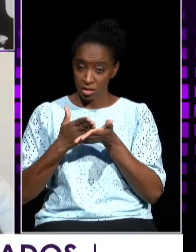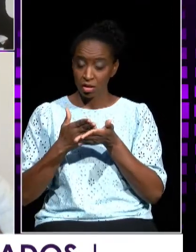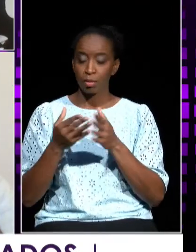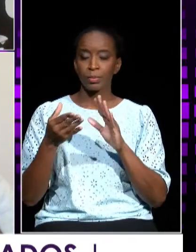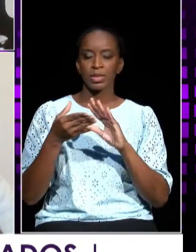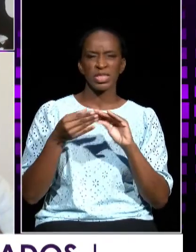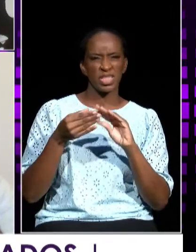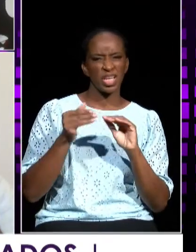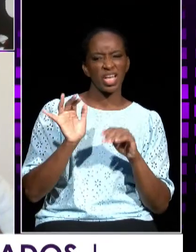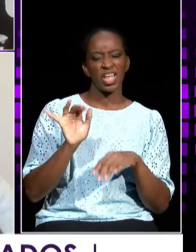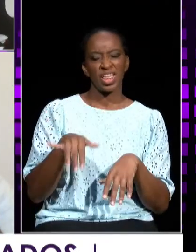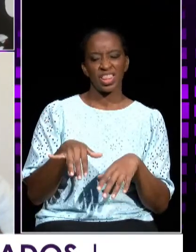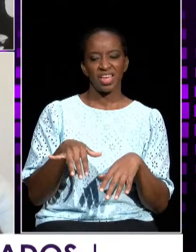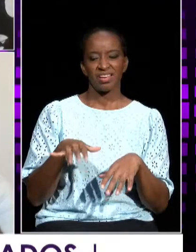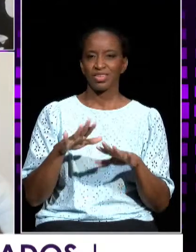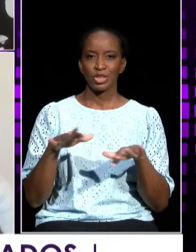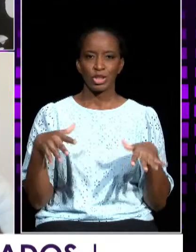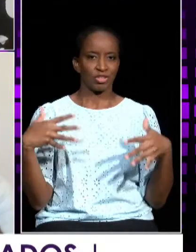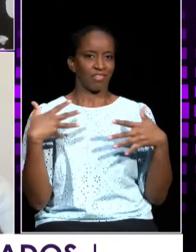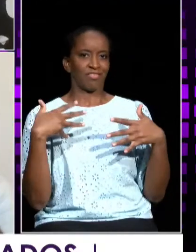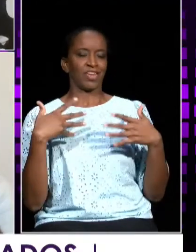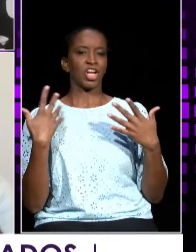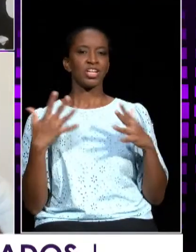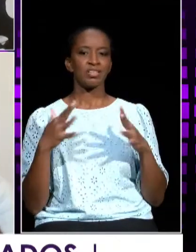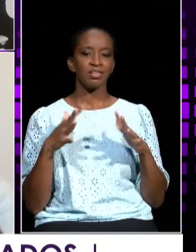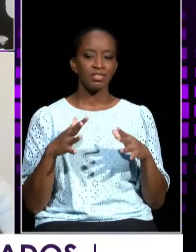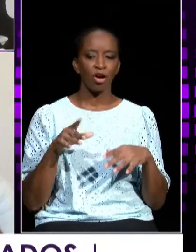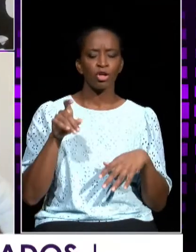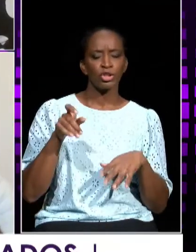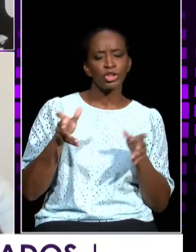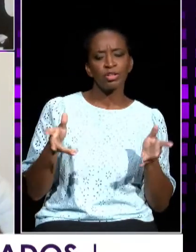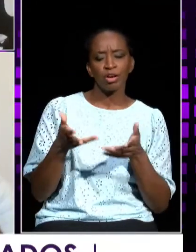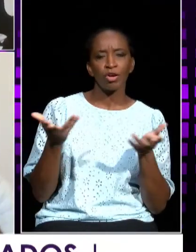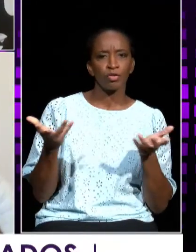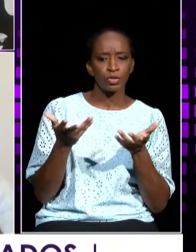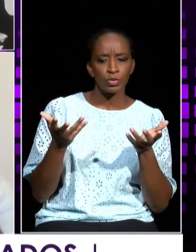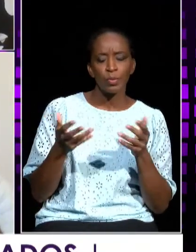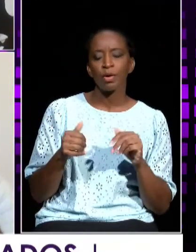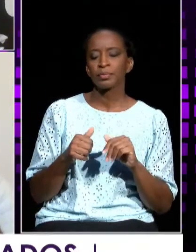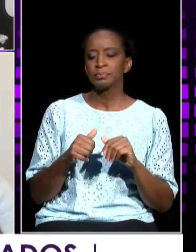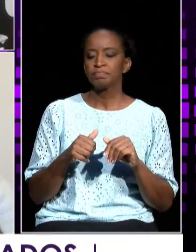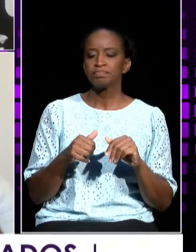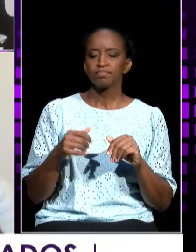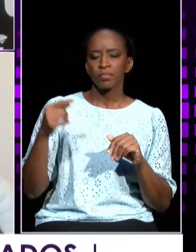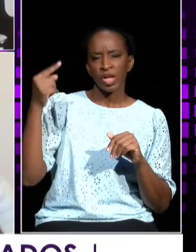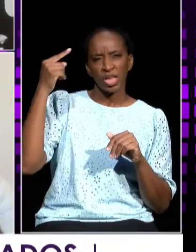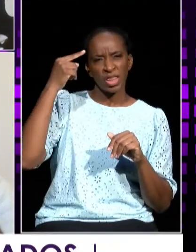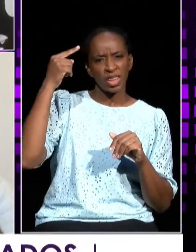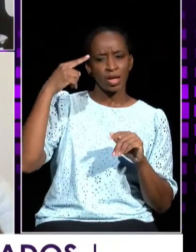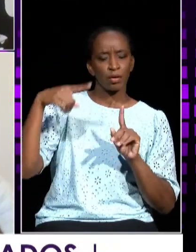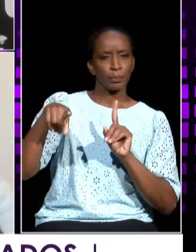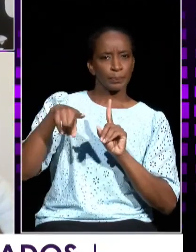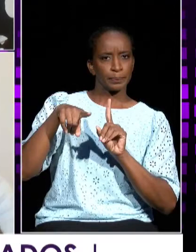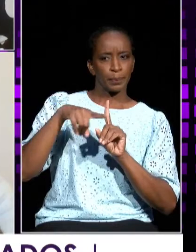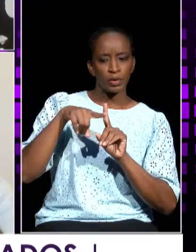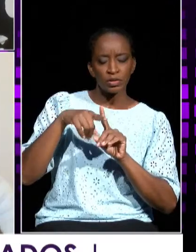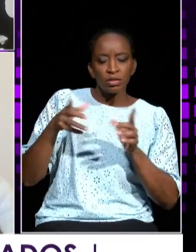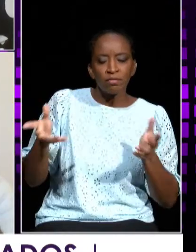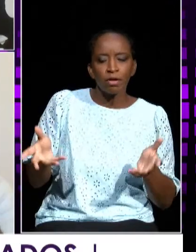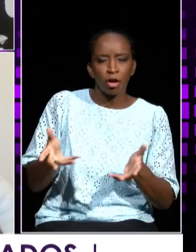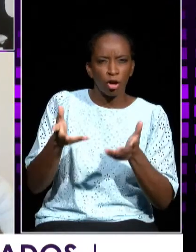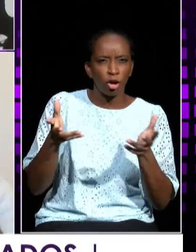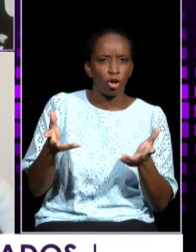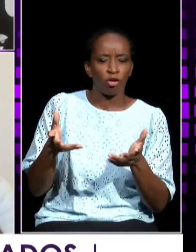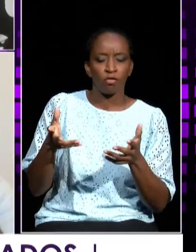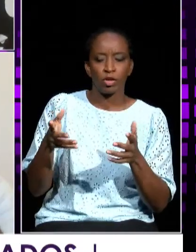and instead we should talk to our children a bit more. But then on the flip side, we have perspectives saying, there's a time and place for